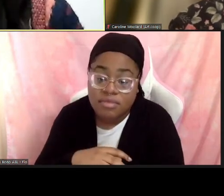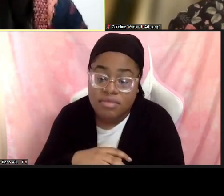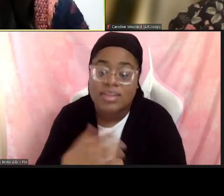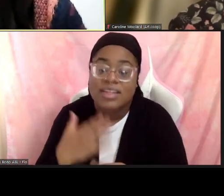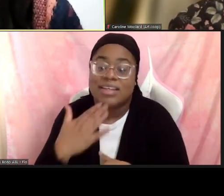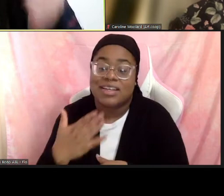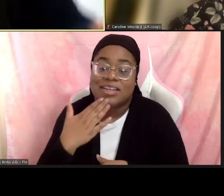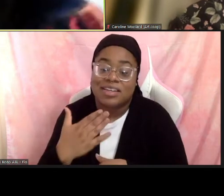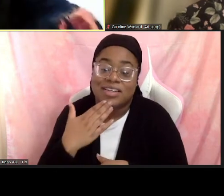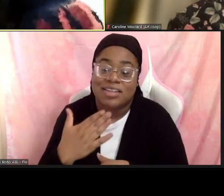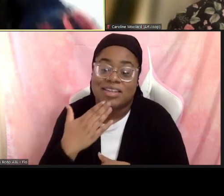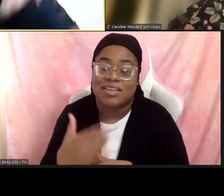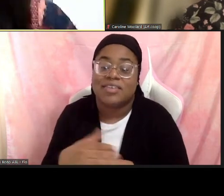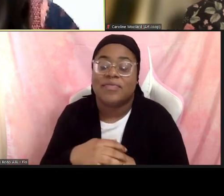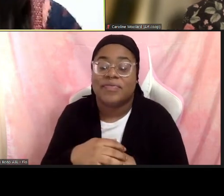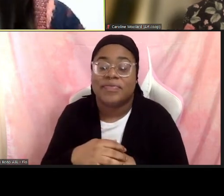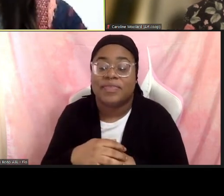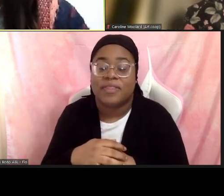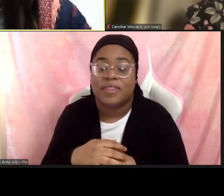for the introduction.